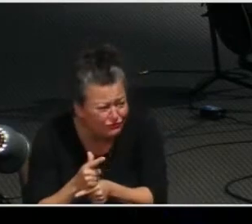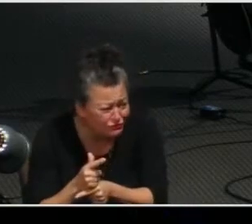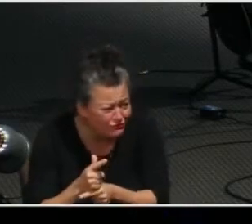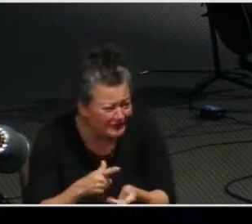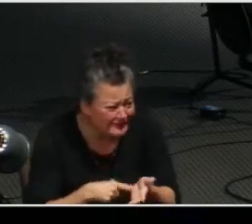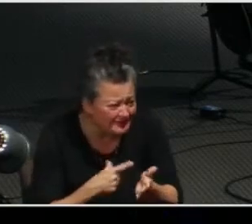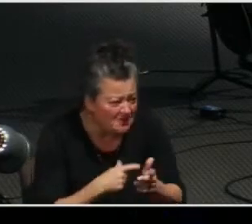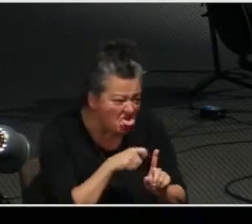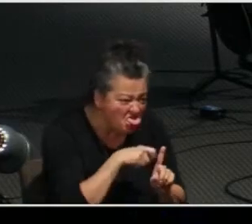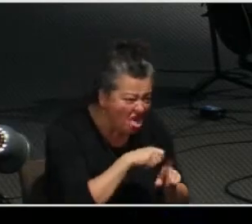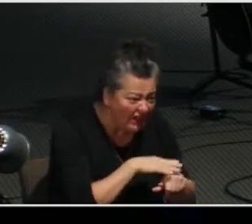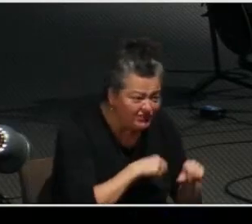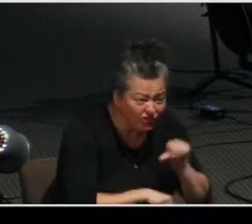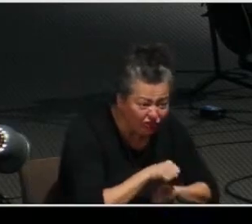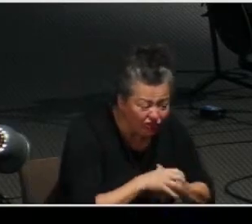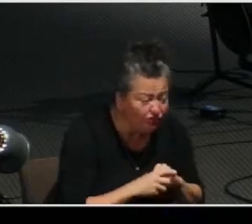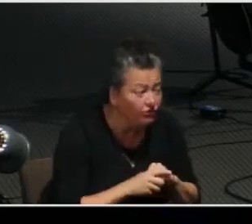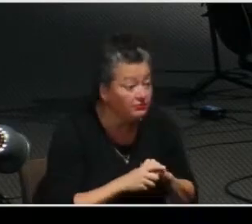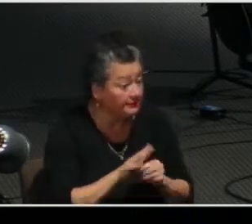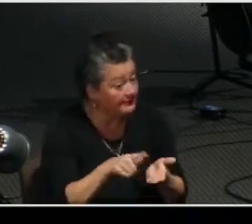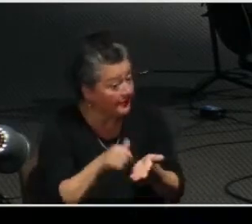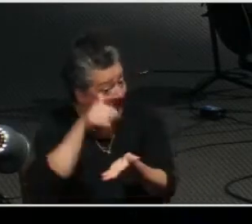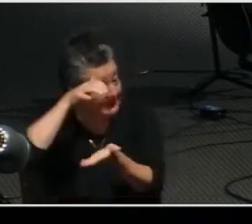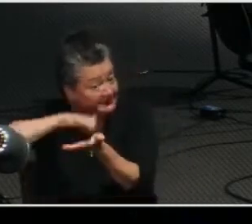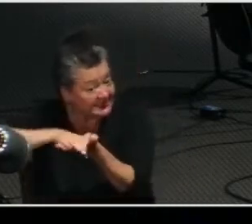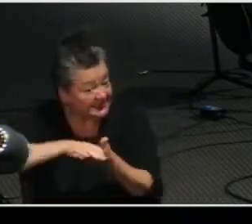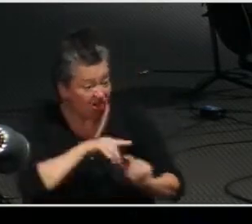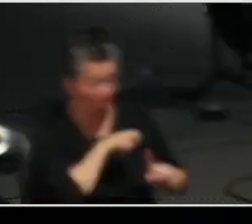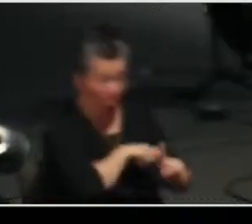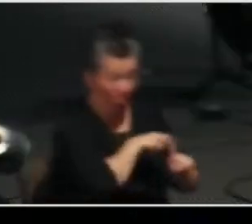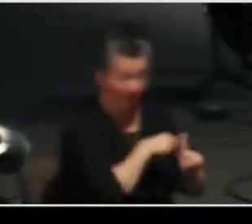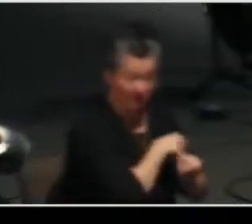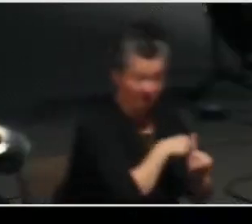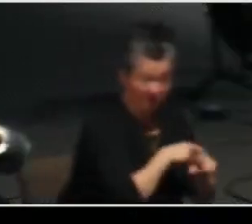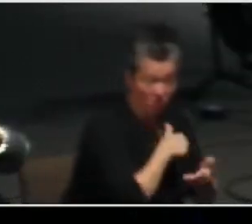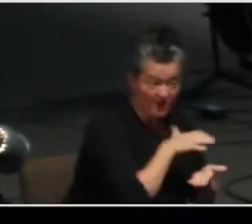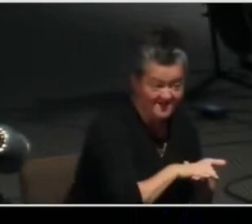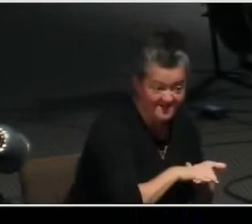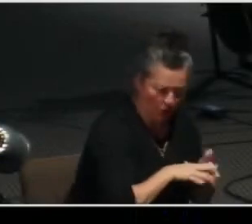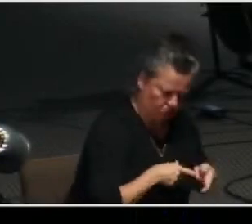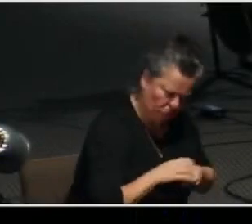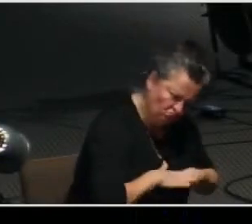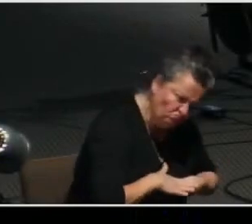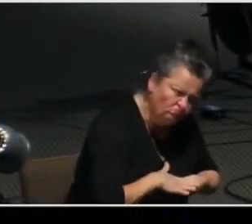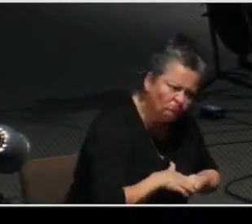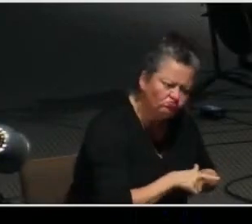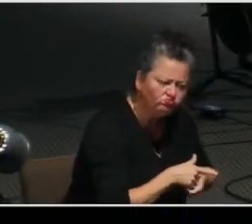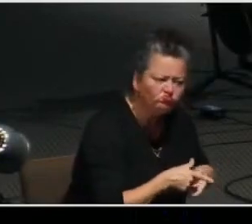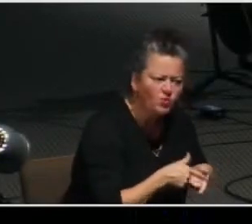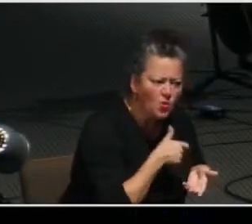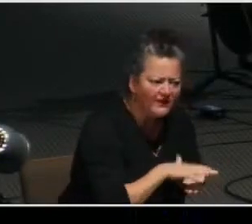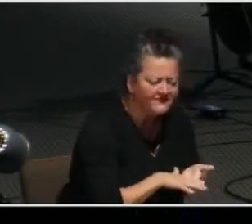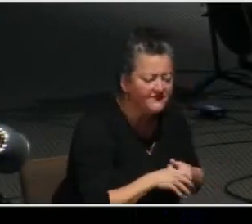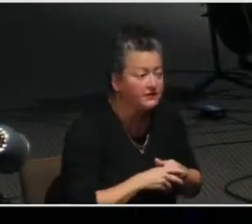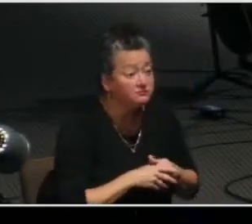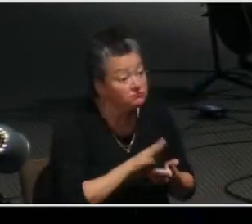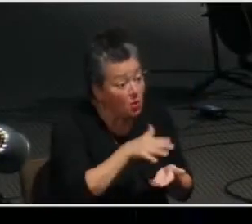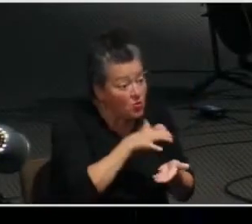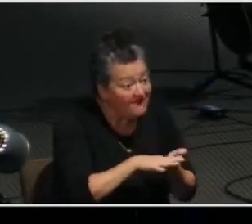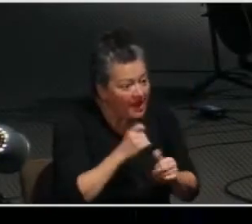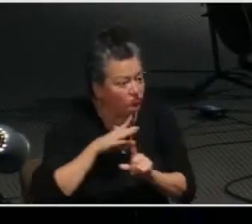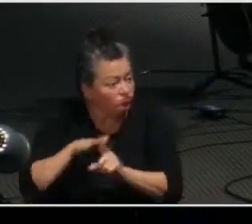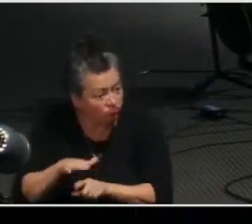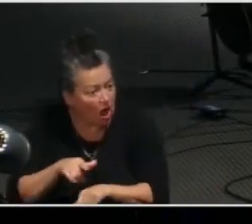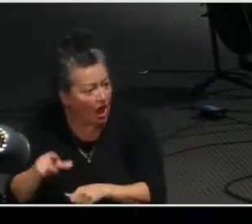sibling. Husbands can be abusive and controlling towards their wives. Wives can oppress their